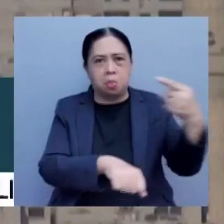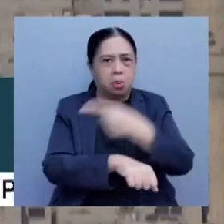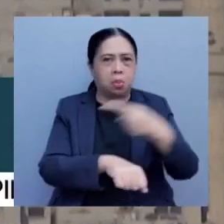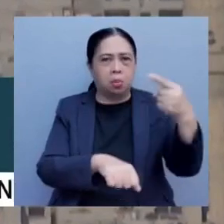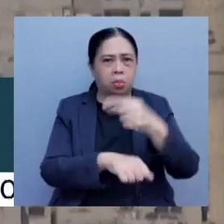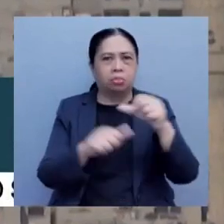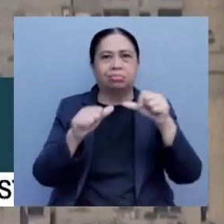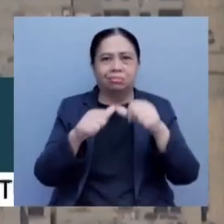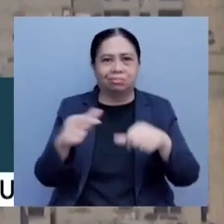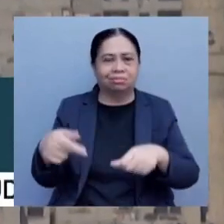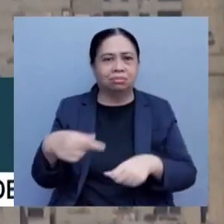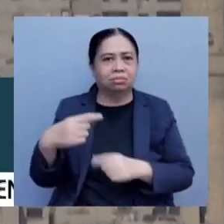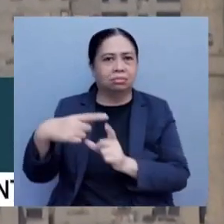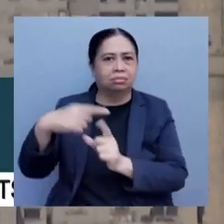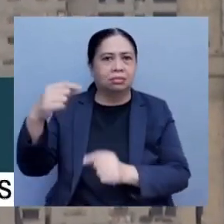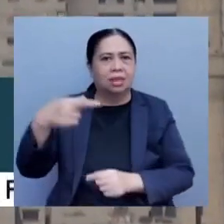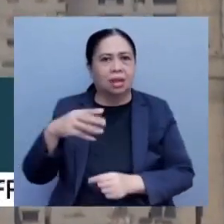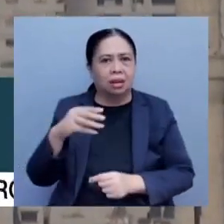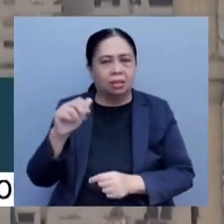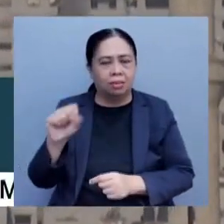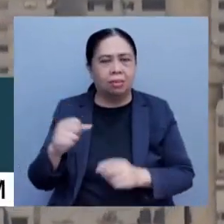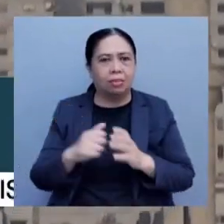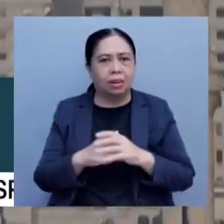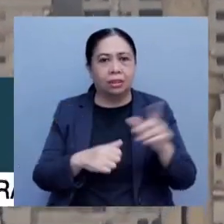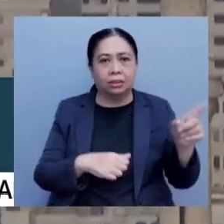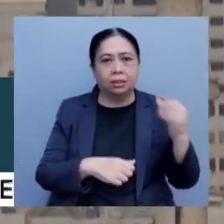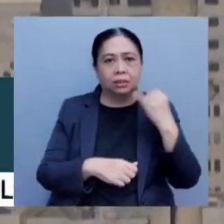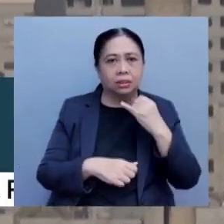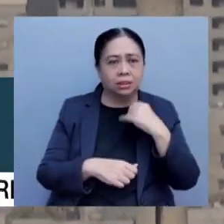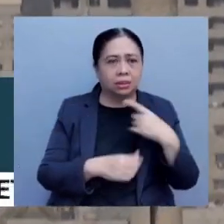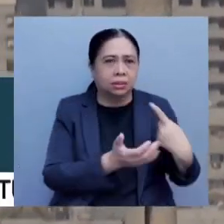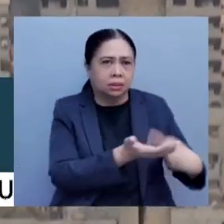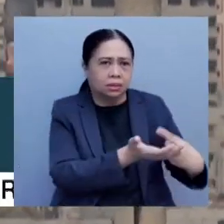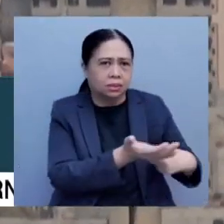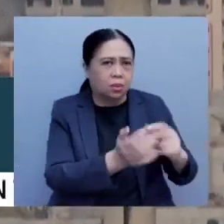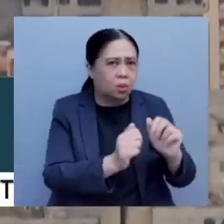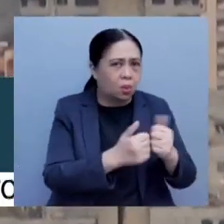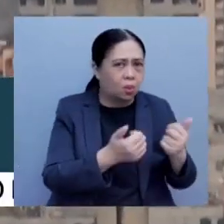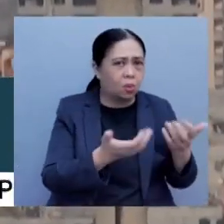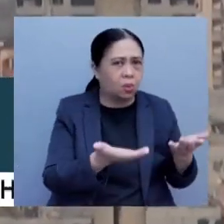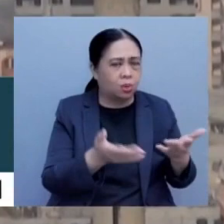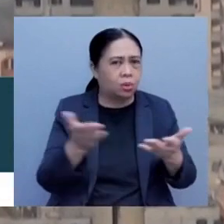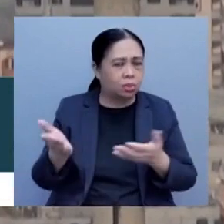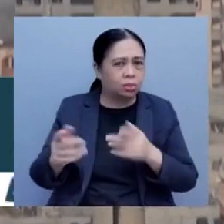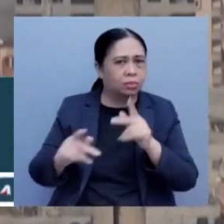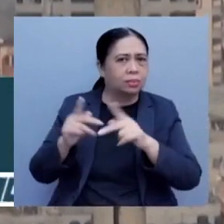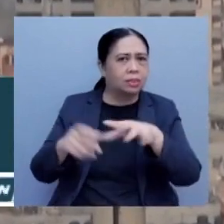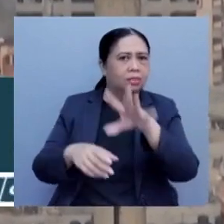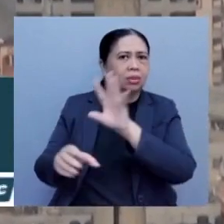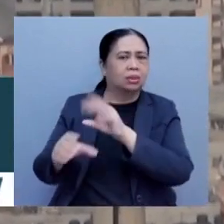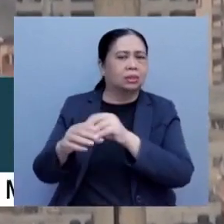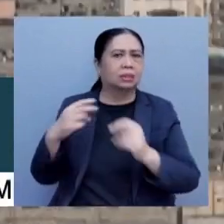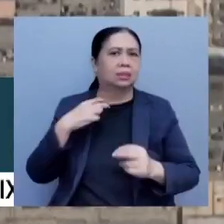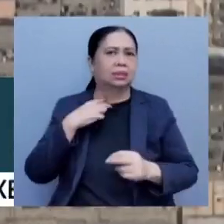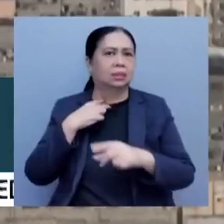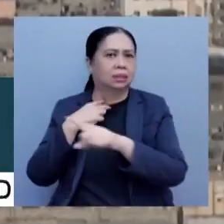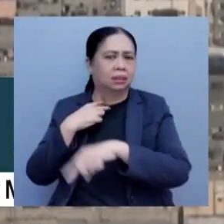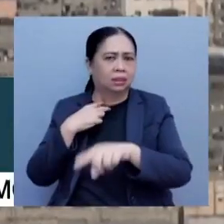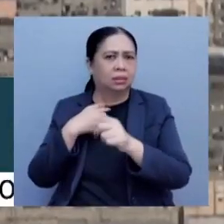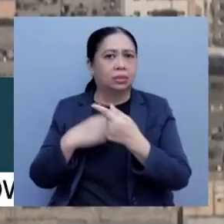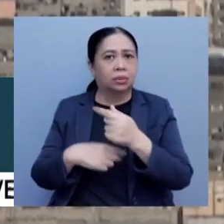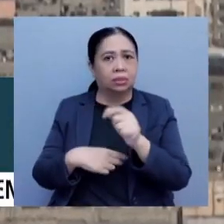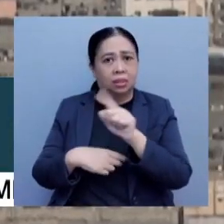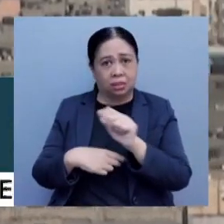airstrikes, Blinken said he and Israeli leaders discussed ways to address the humanitarian needs of Gaza